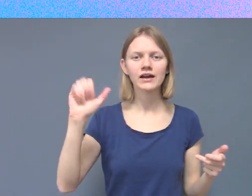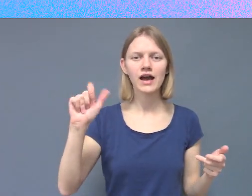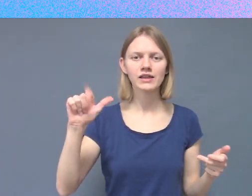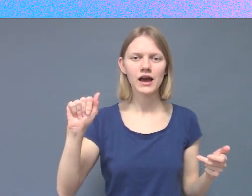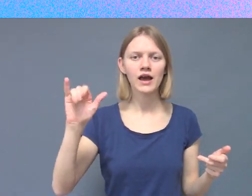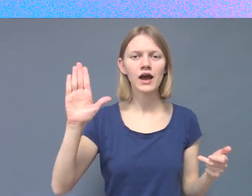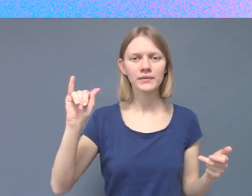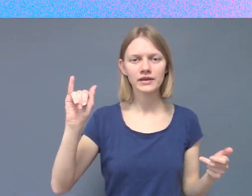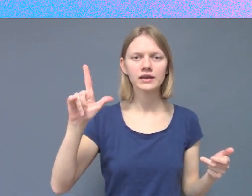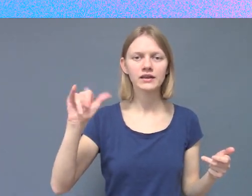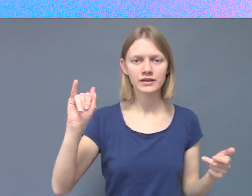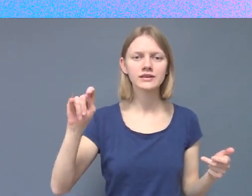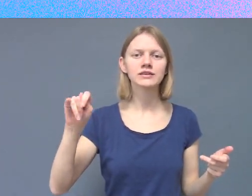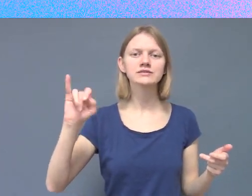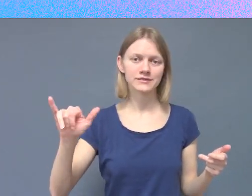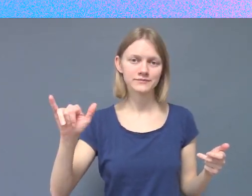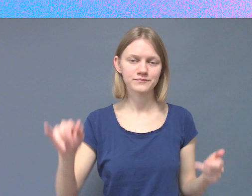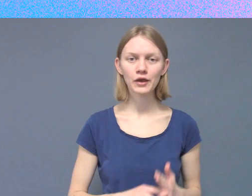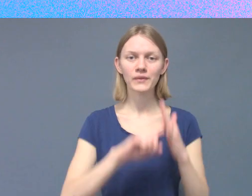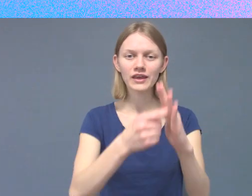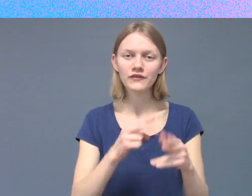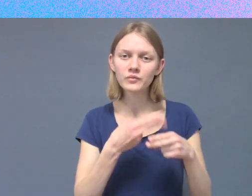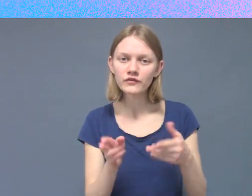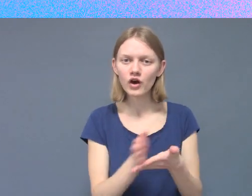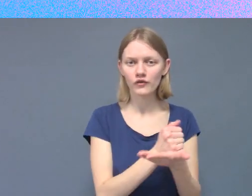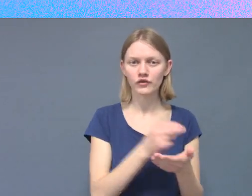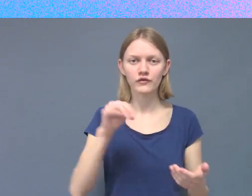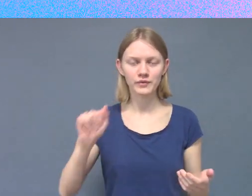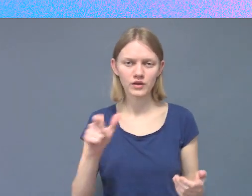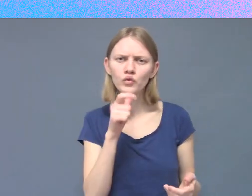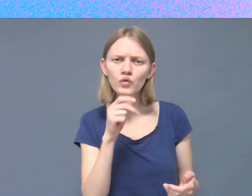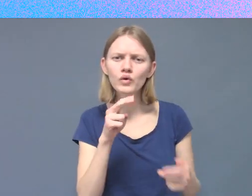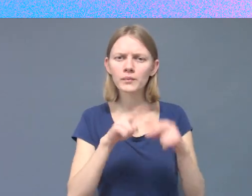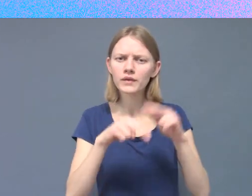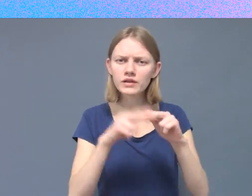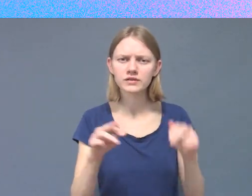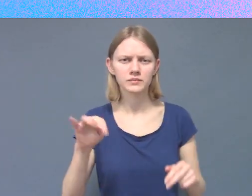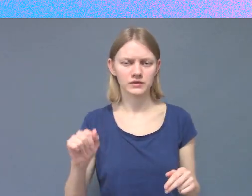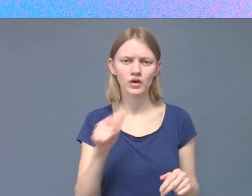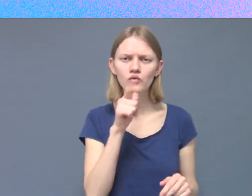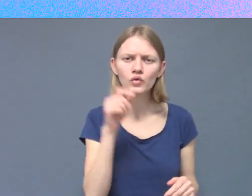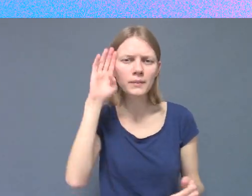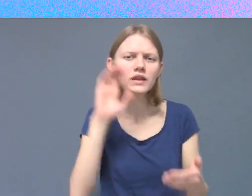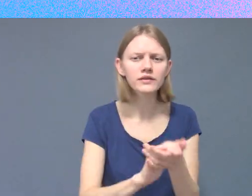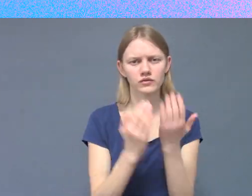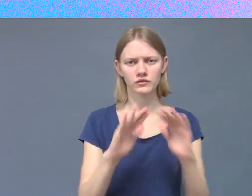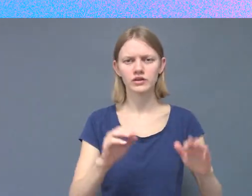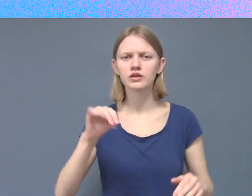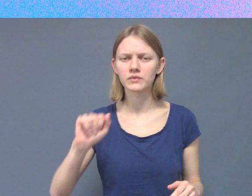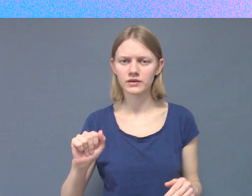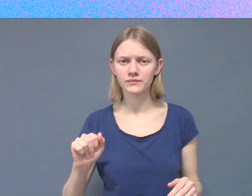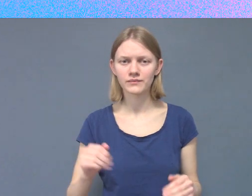who built it, and the people who already believed in it. Then I will tell you about ZK snarks and why